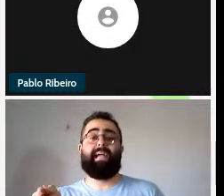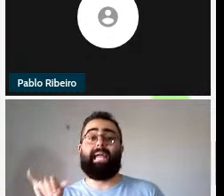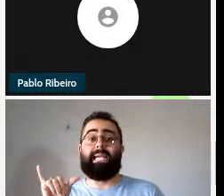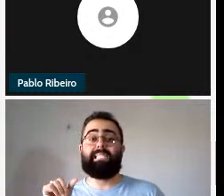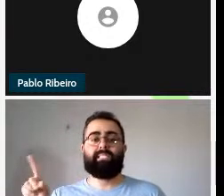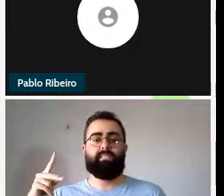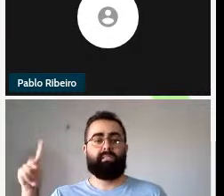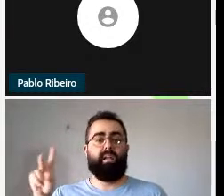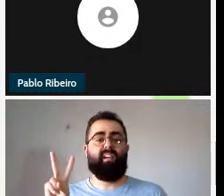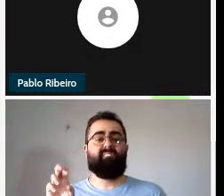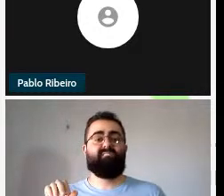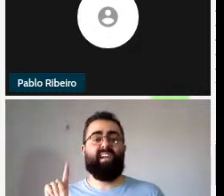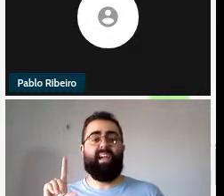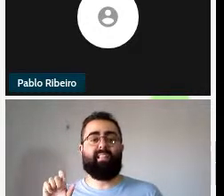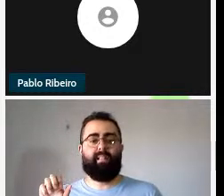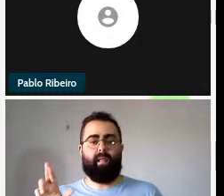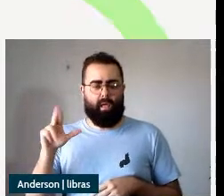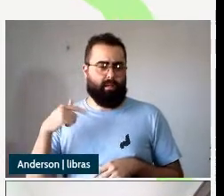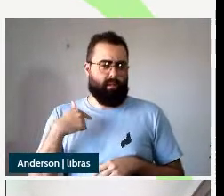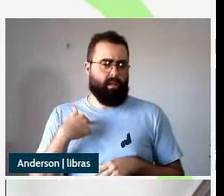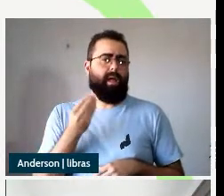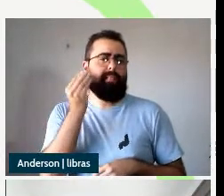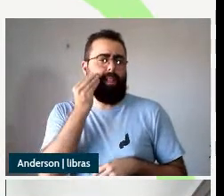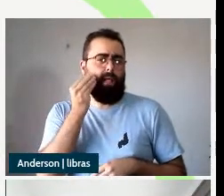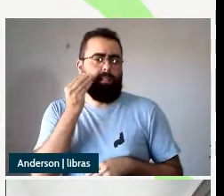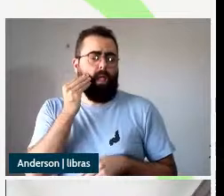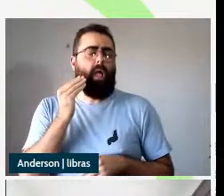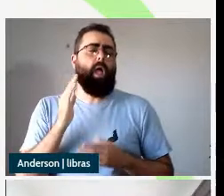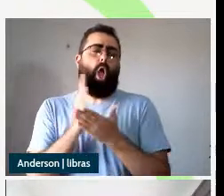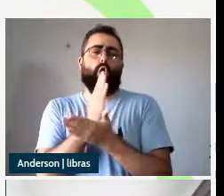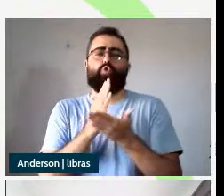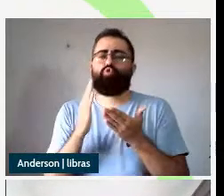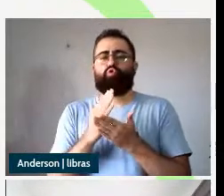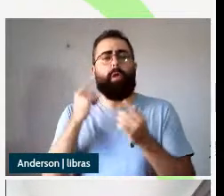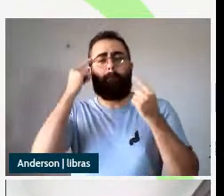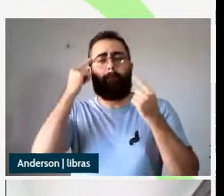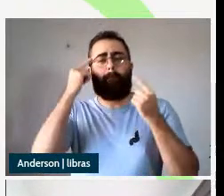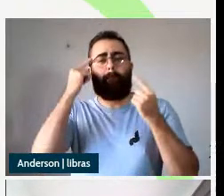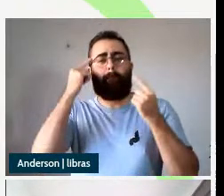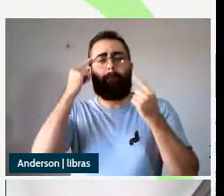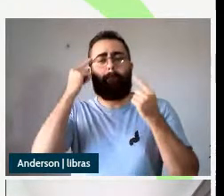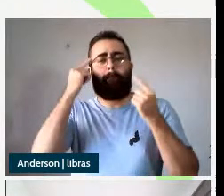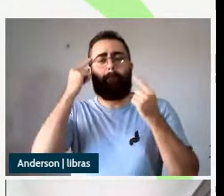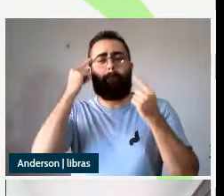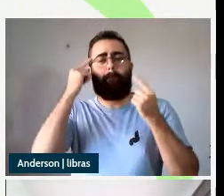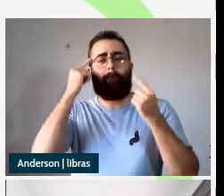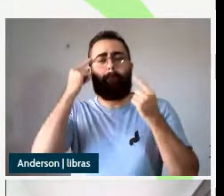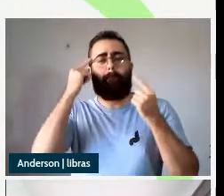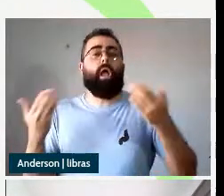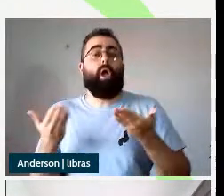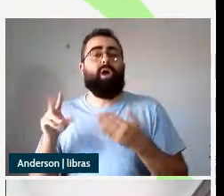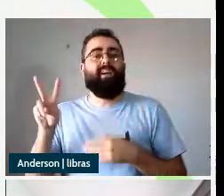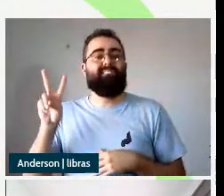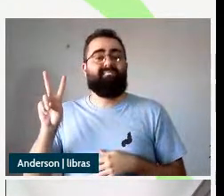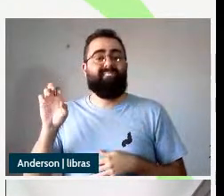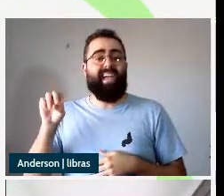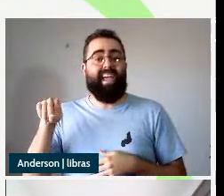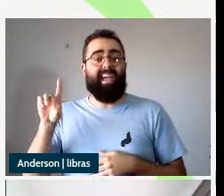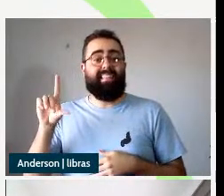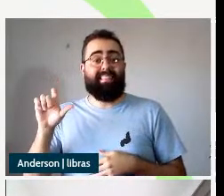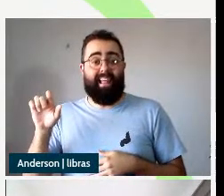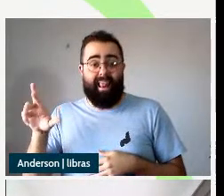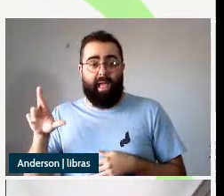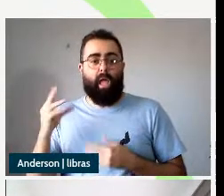here is try to present to you some contemporary thoughts about what Vendler taught us with regards to Free Choice